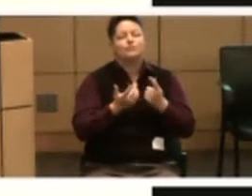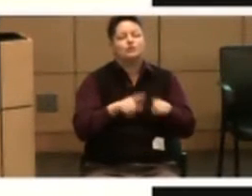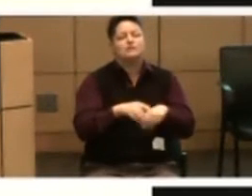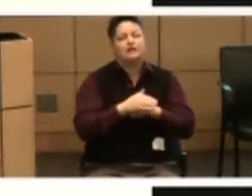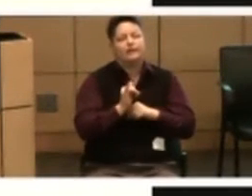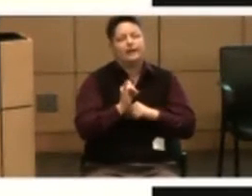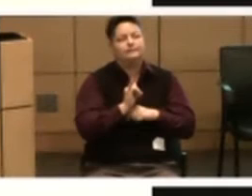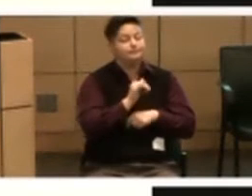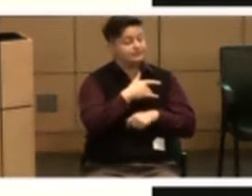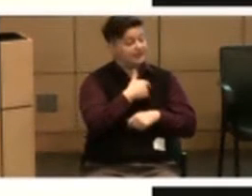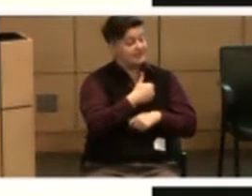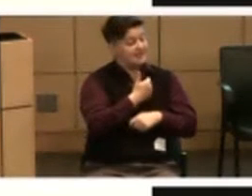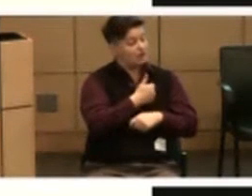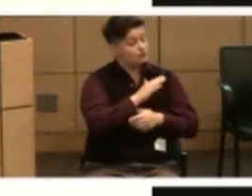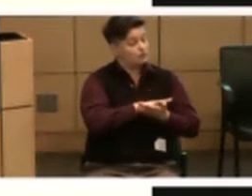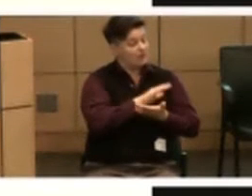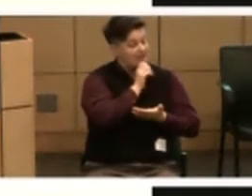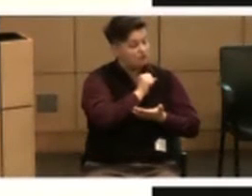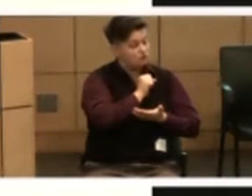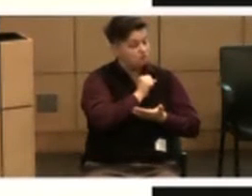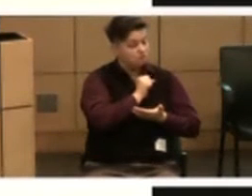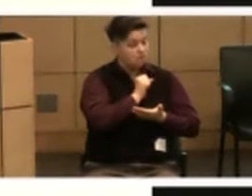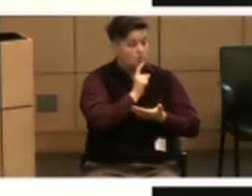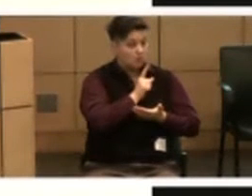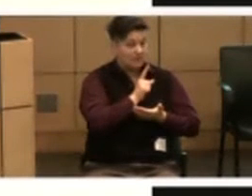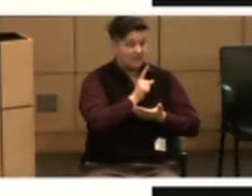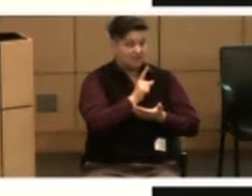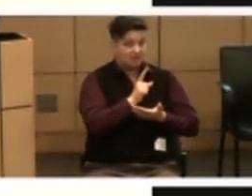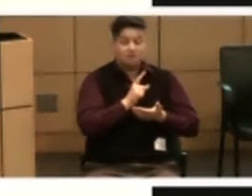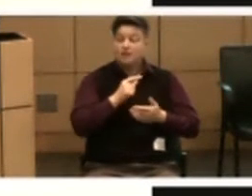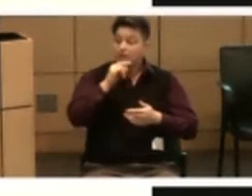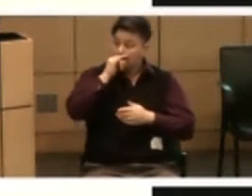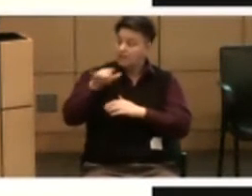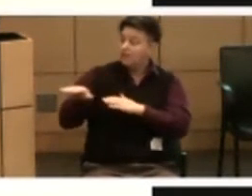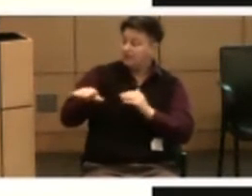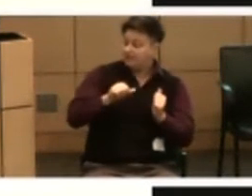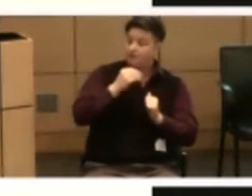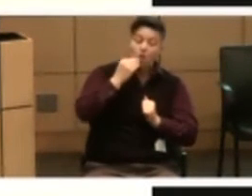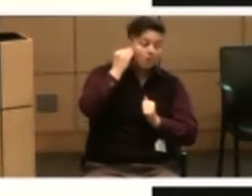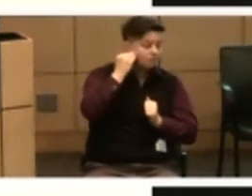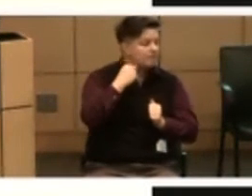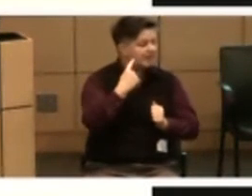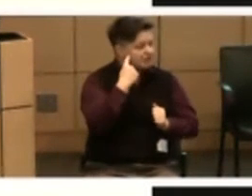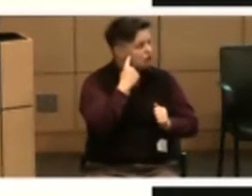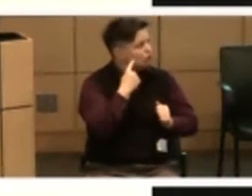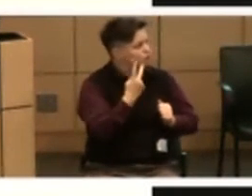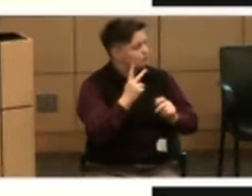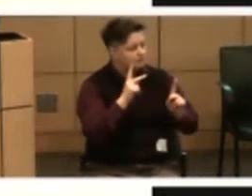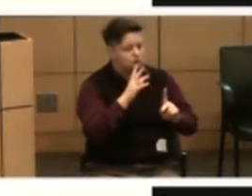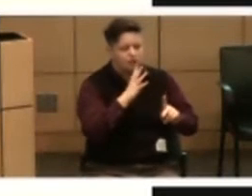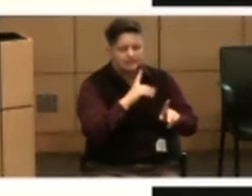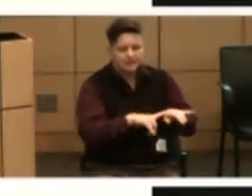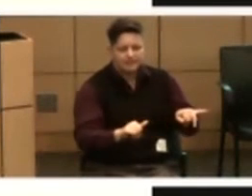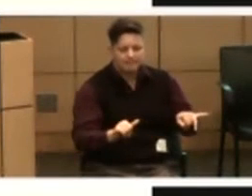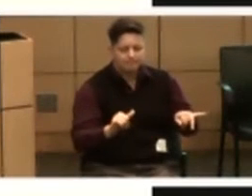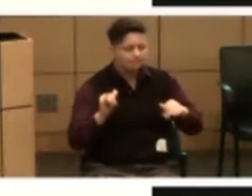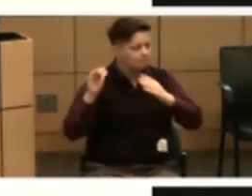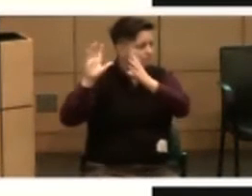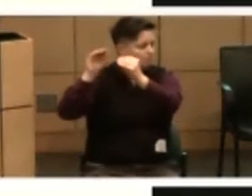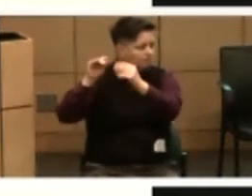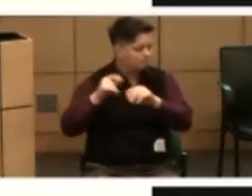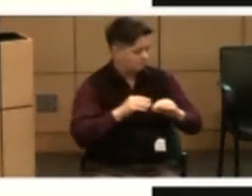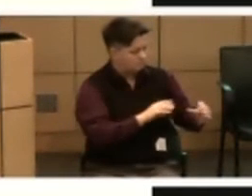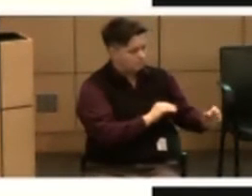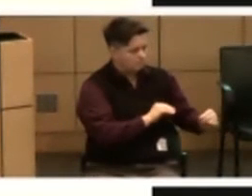early school age years, more than half the time a child's away from the house, they're hearing competing speech. And it's actually pretty close to half the time in the house